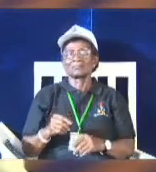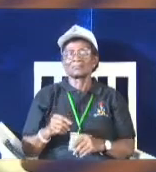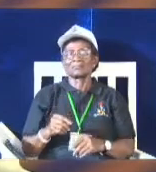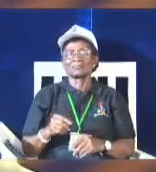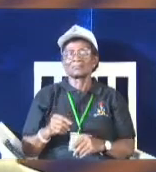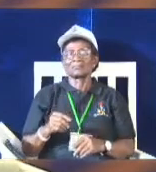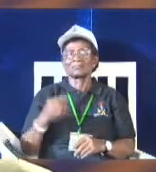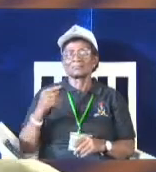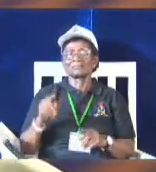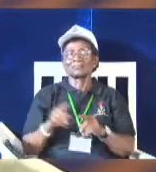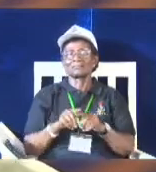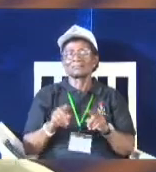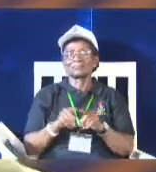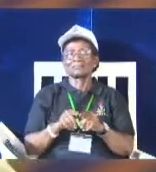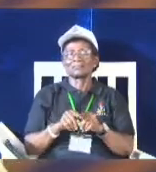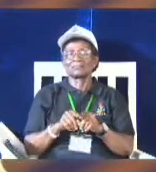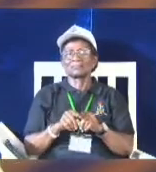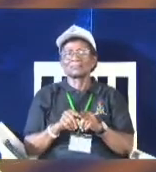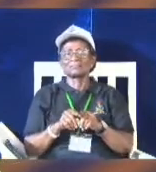So